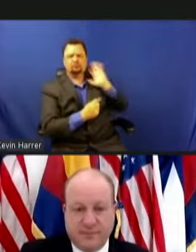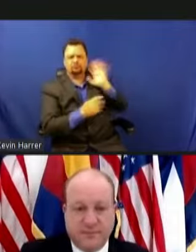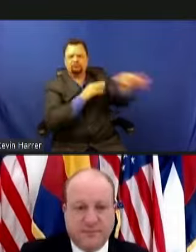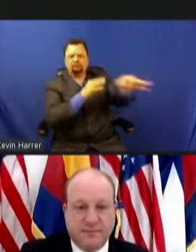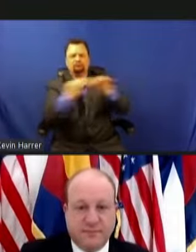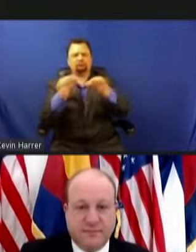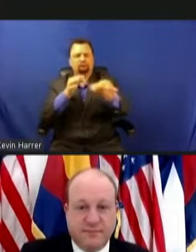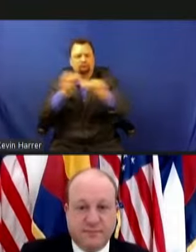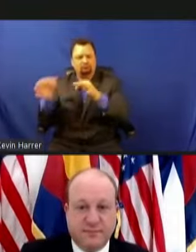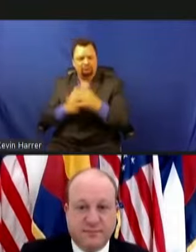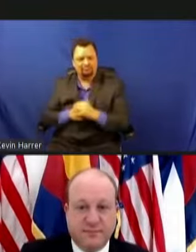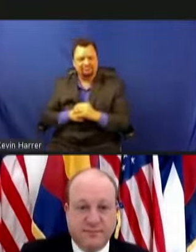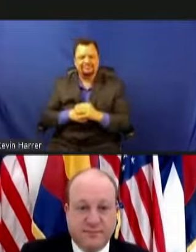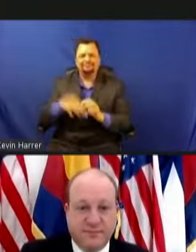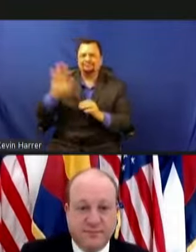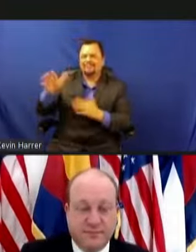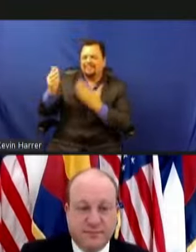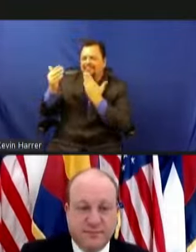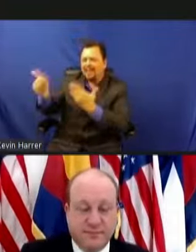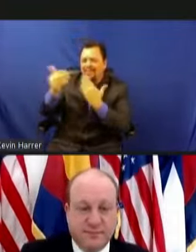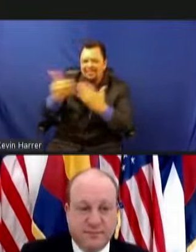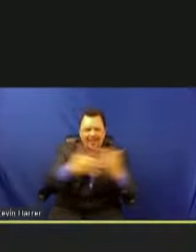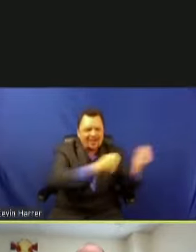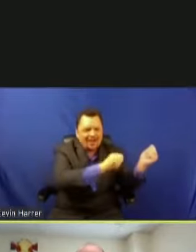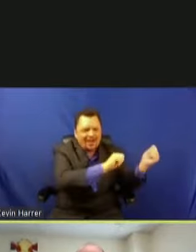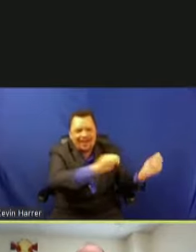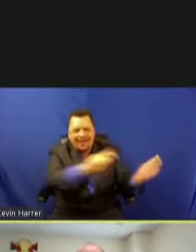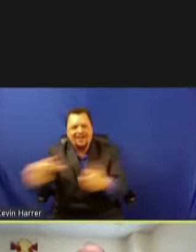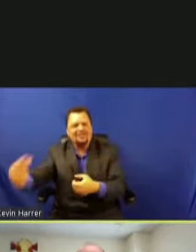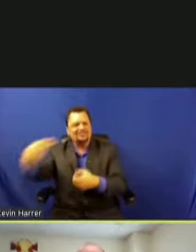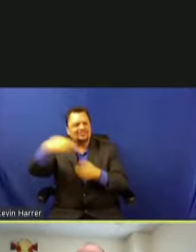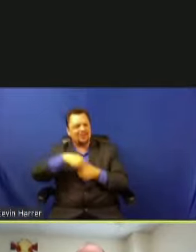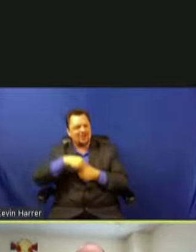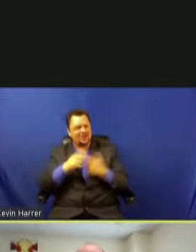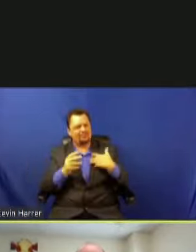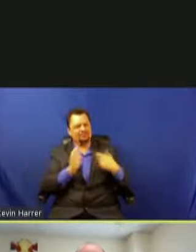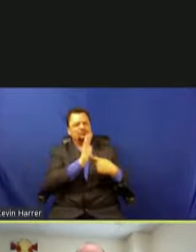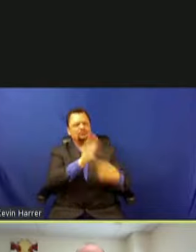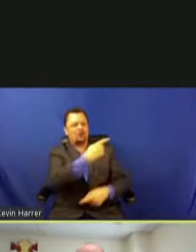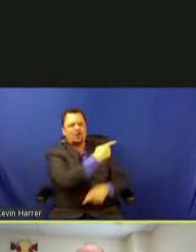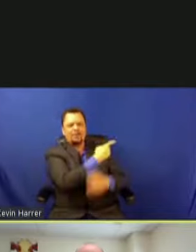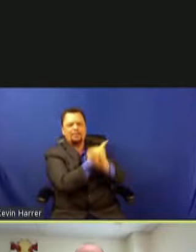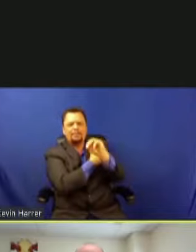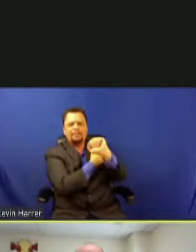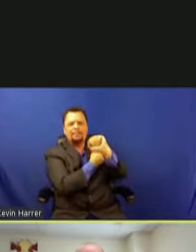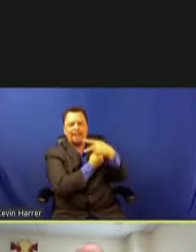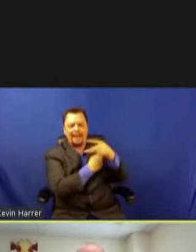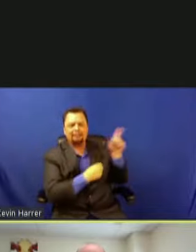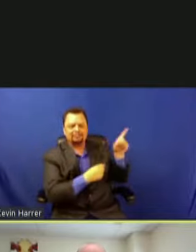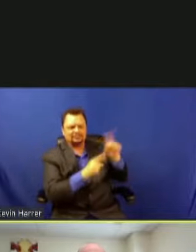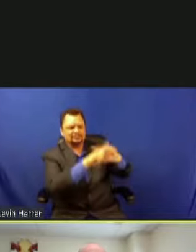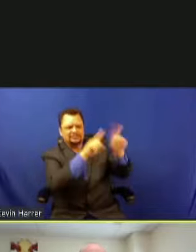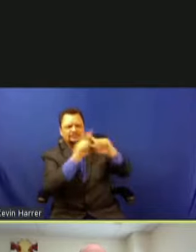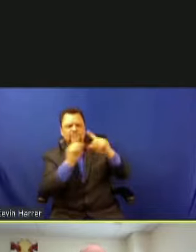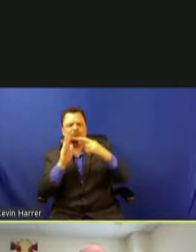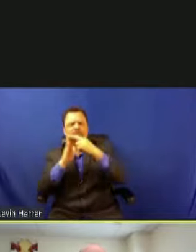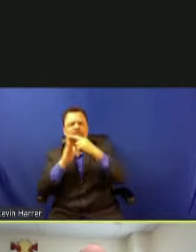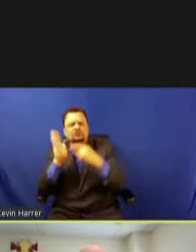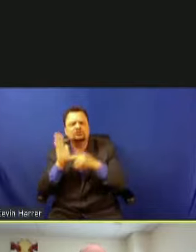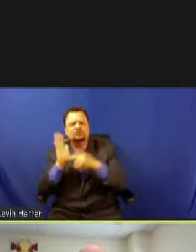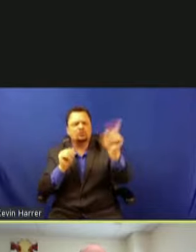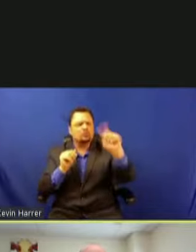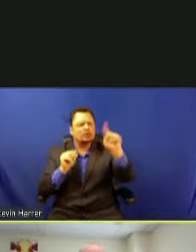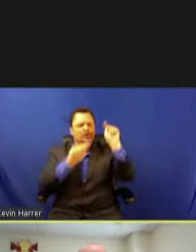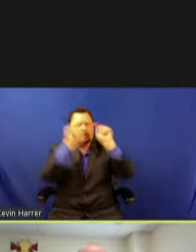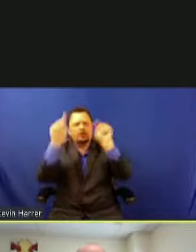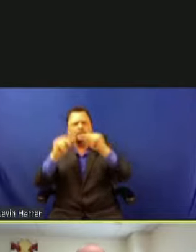a map showing all of our enrolled COVID-19 vaccine providers across the state.